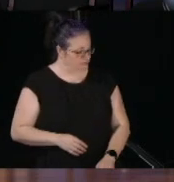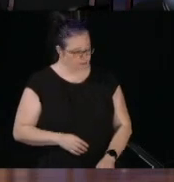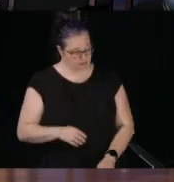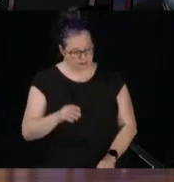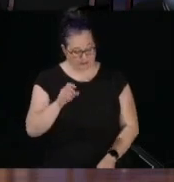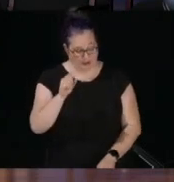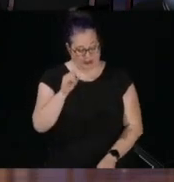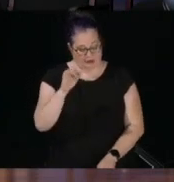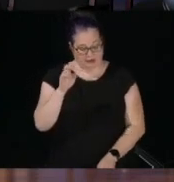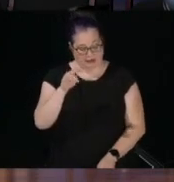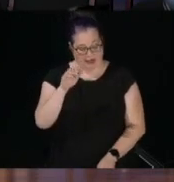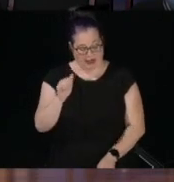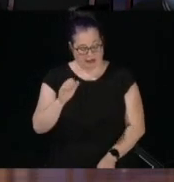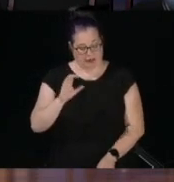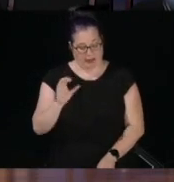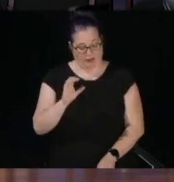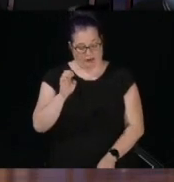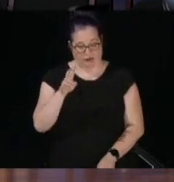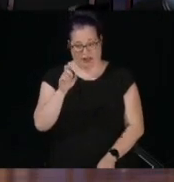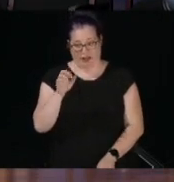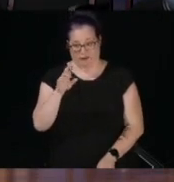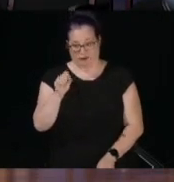Sienna Catherine Evers.